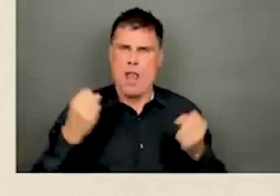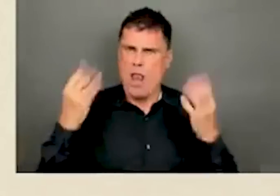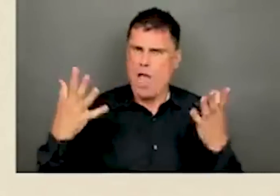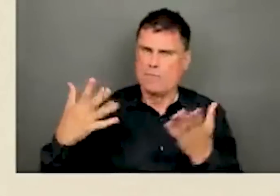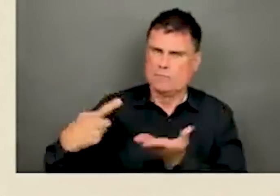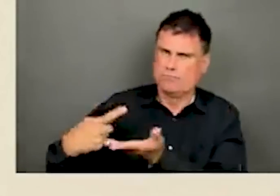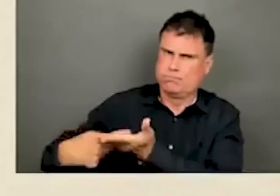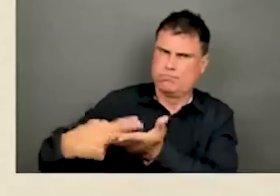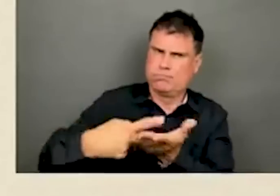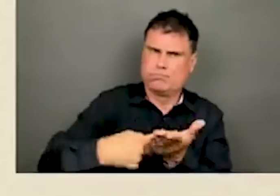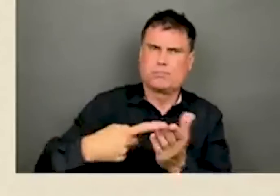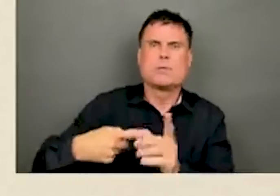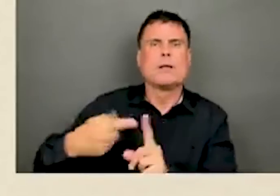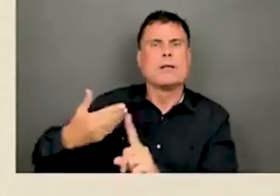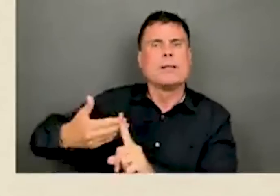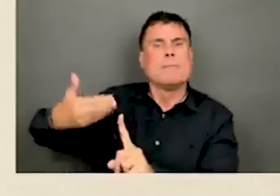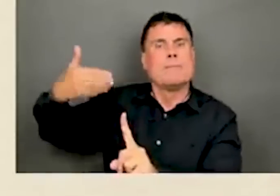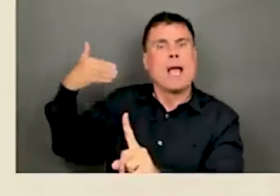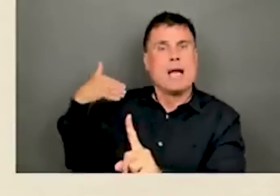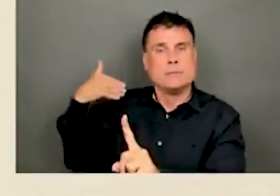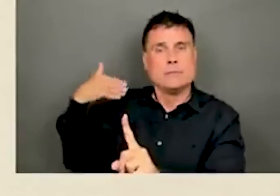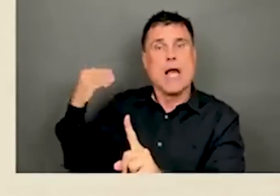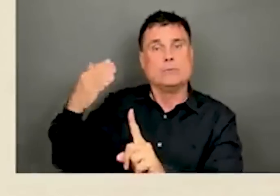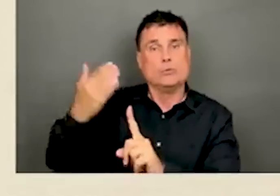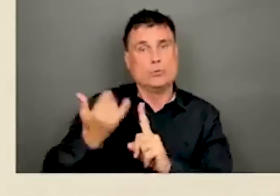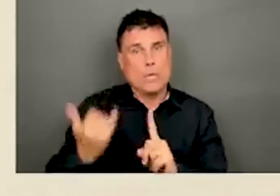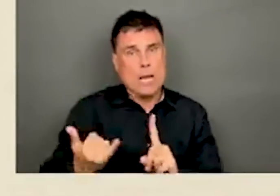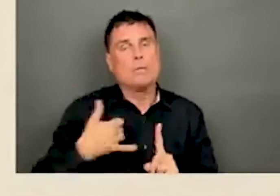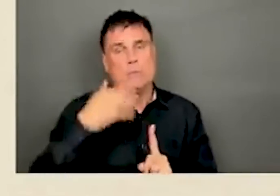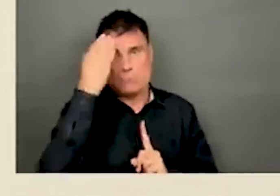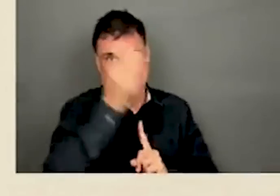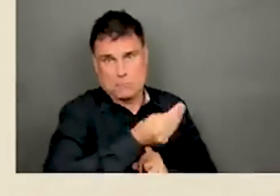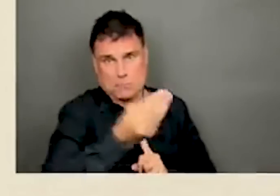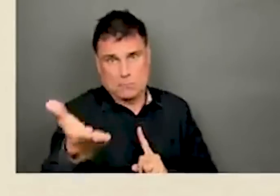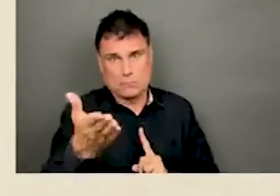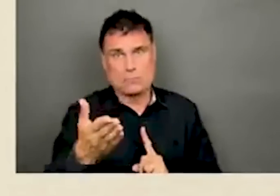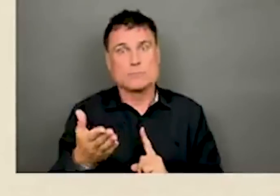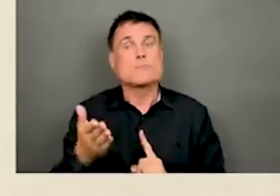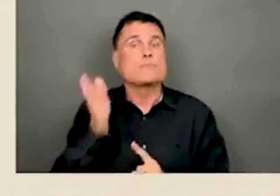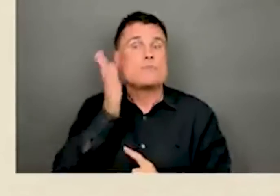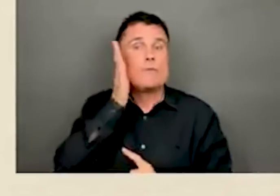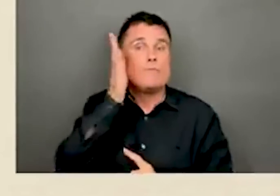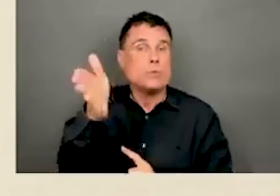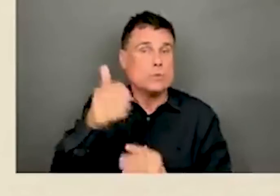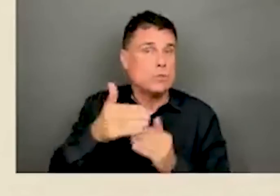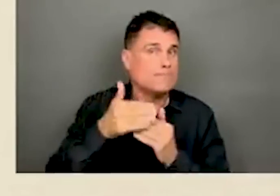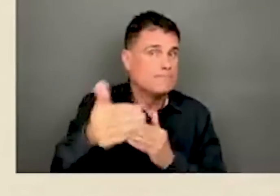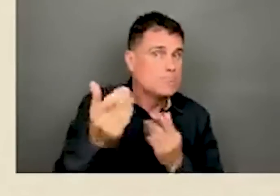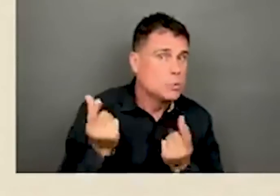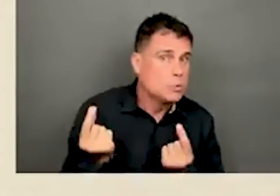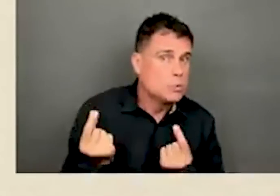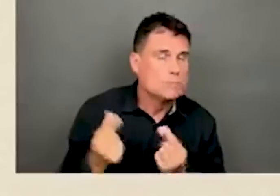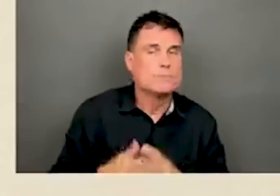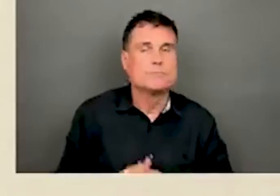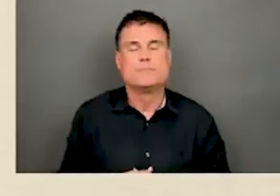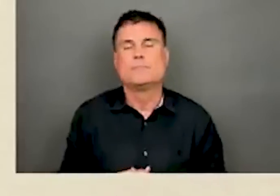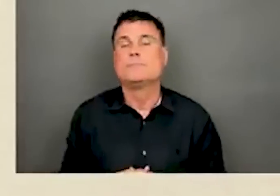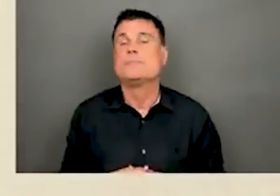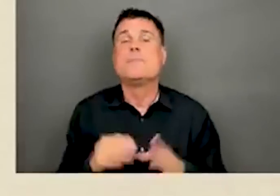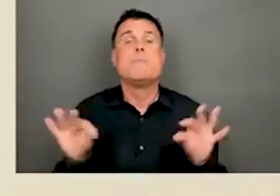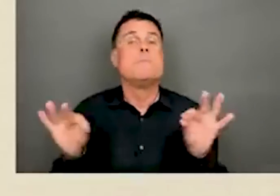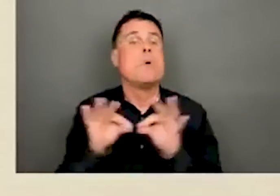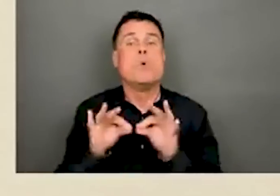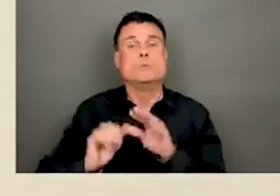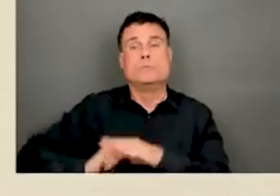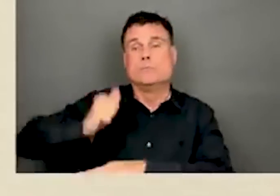announcement today, get us focused on talking about the future, and that involves ensuring that we're putting in place programs to protect people from